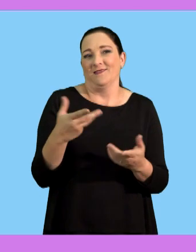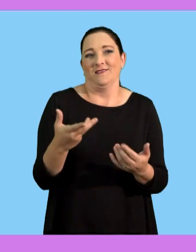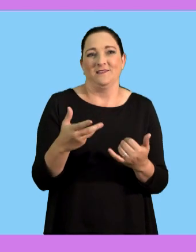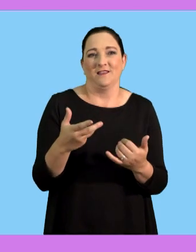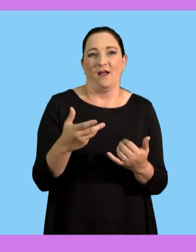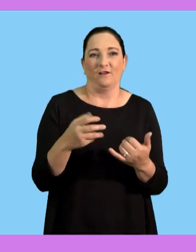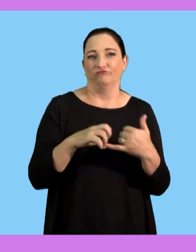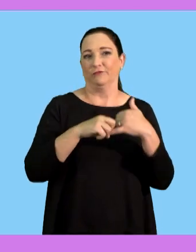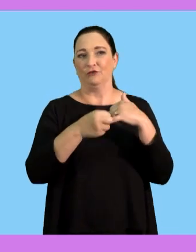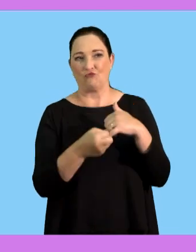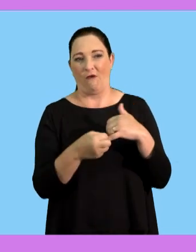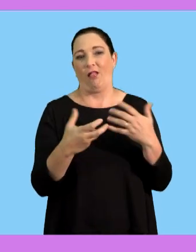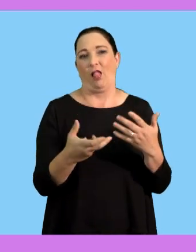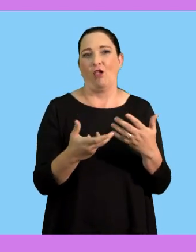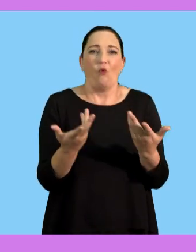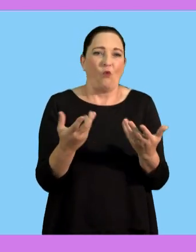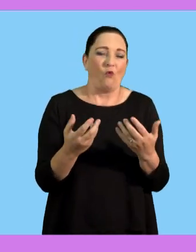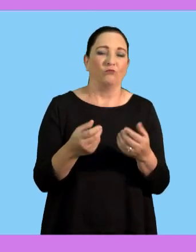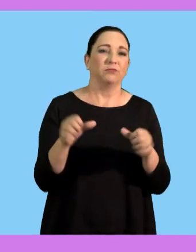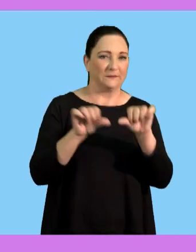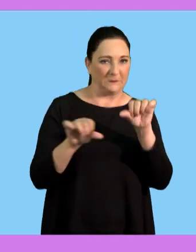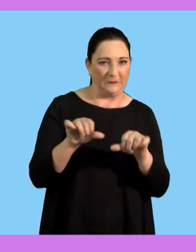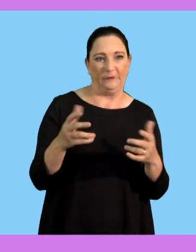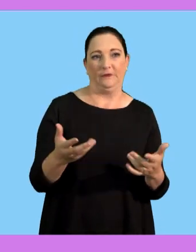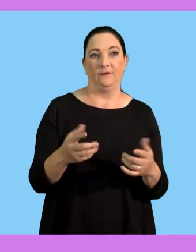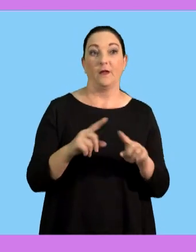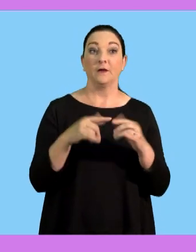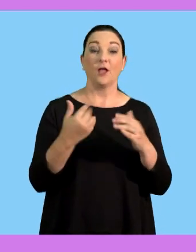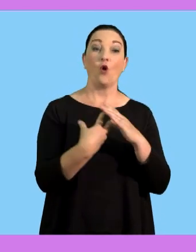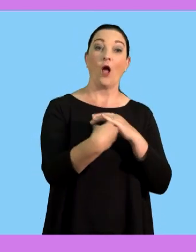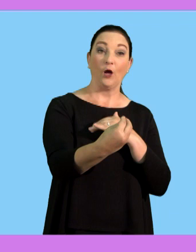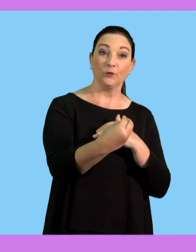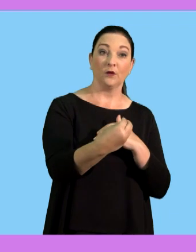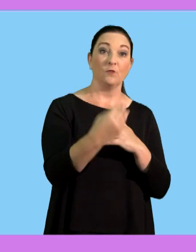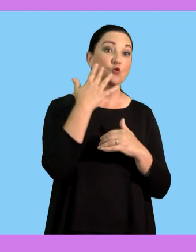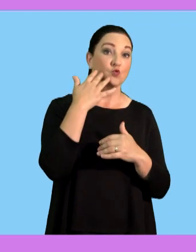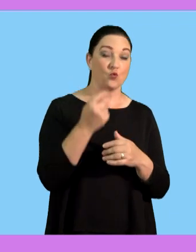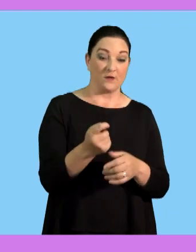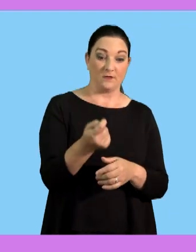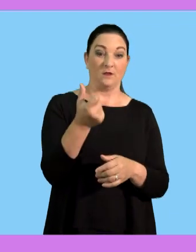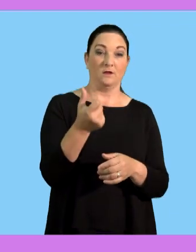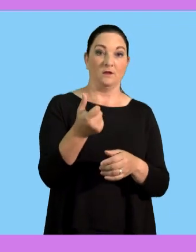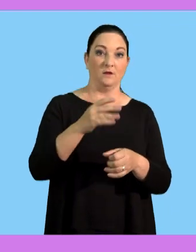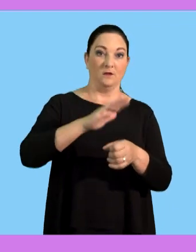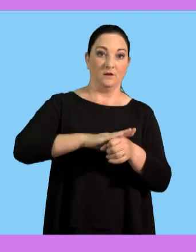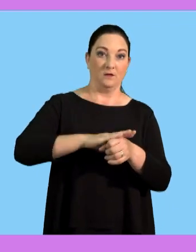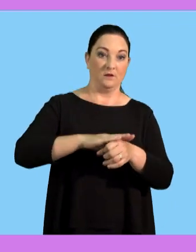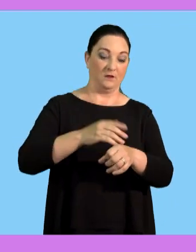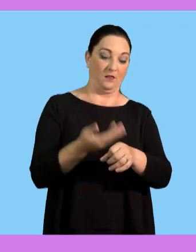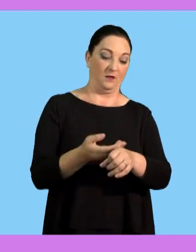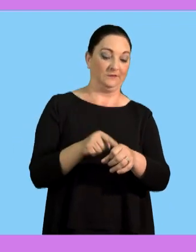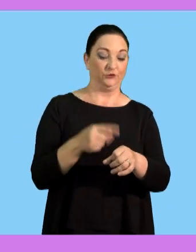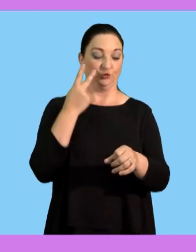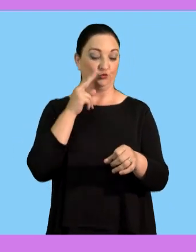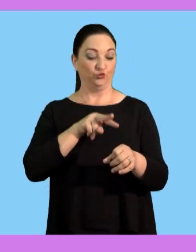outcome, the outcome is the result of a trial or experiment. For example, obtaining a heads after you flip the coin, right? So we